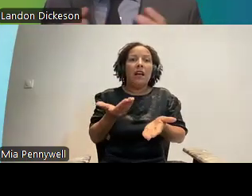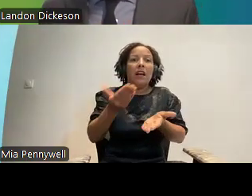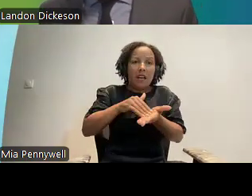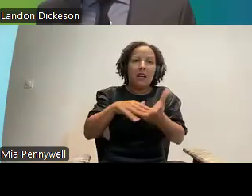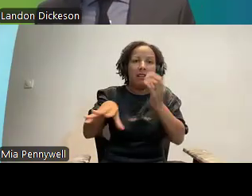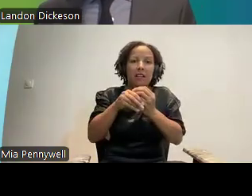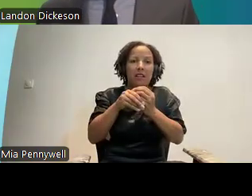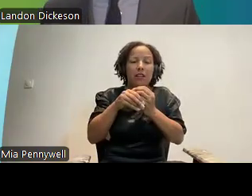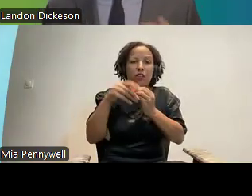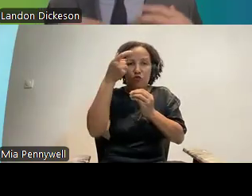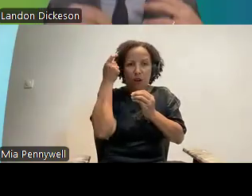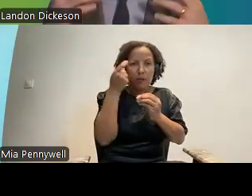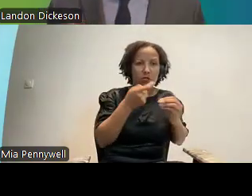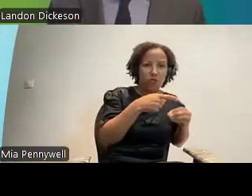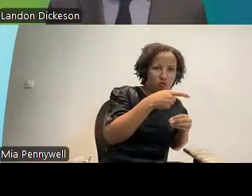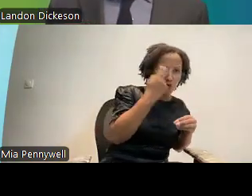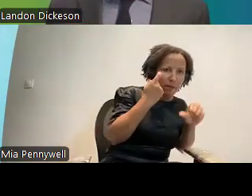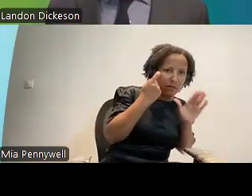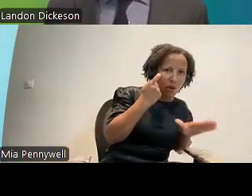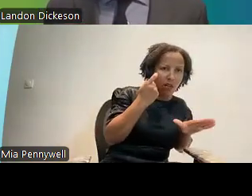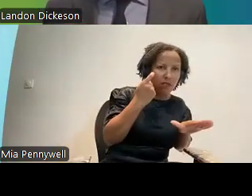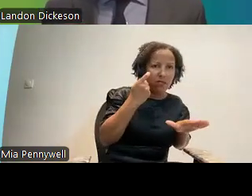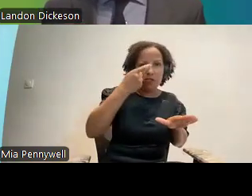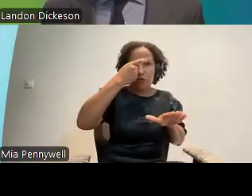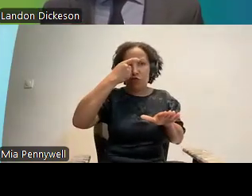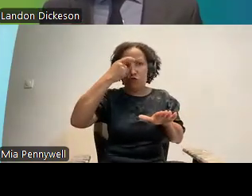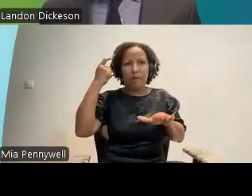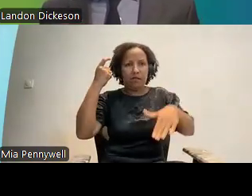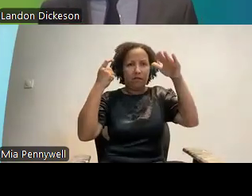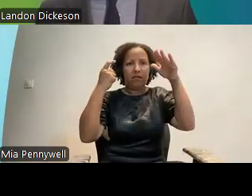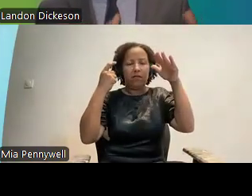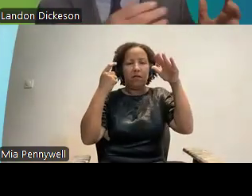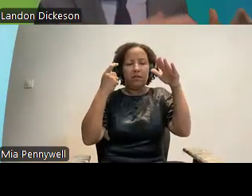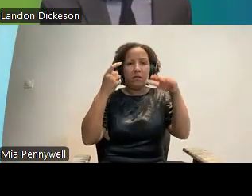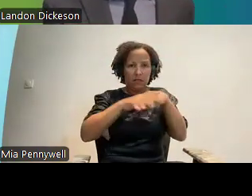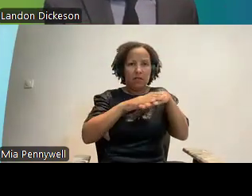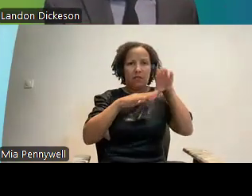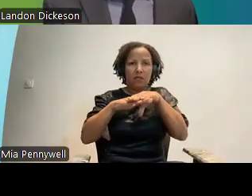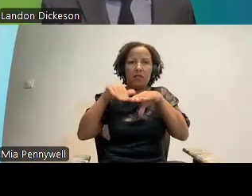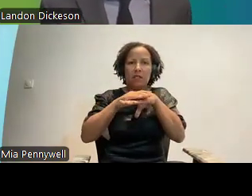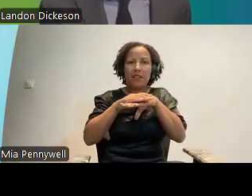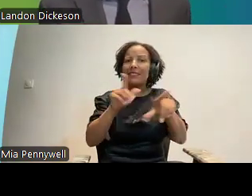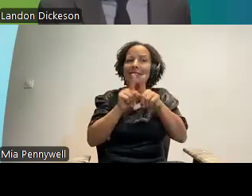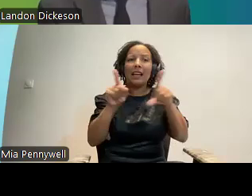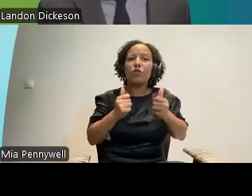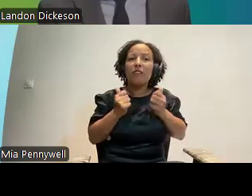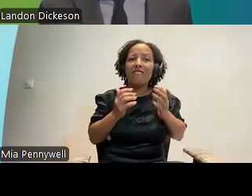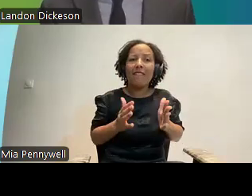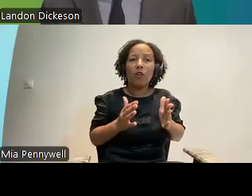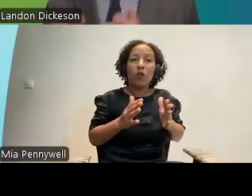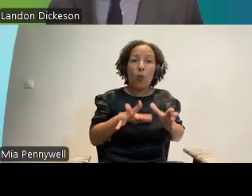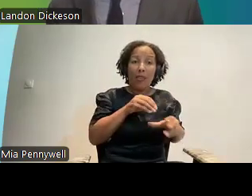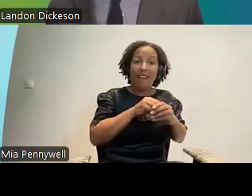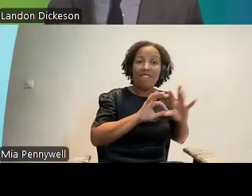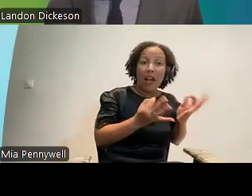top of trauma. Well, it's often the same for the survivors that we work with. It started in their family system and then it moved out